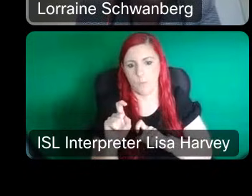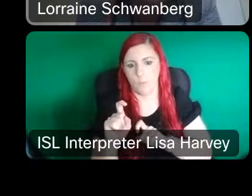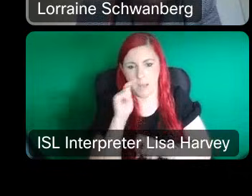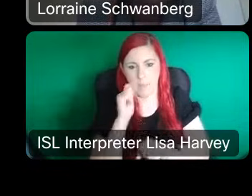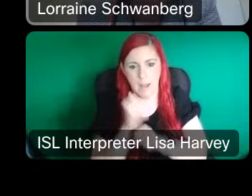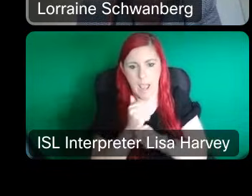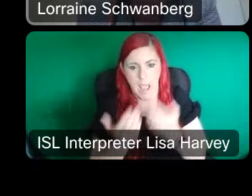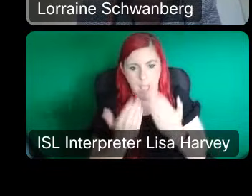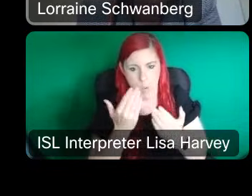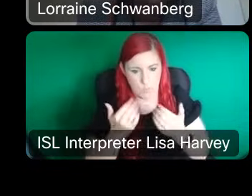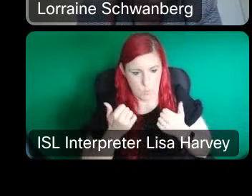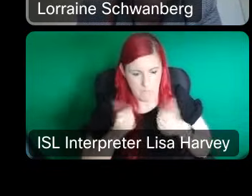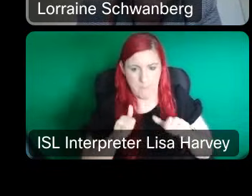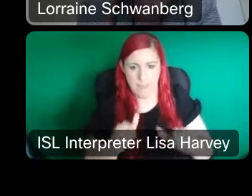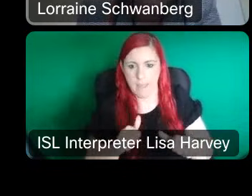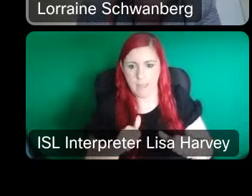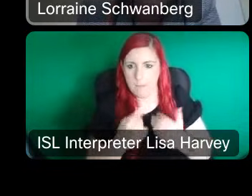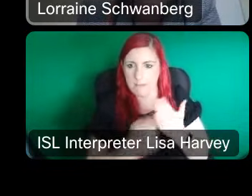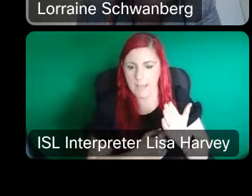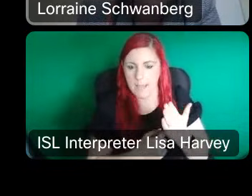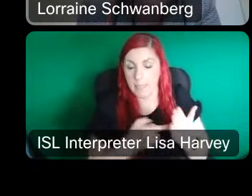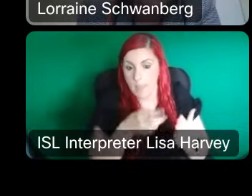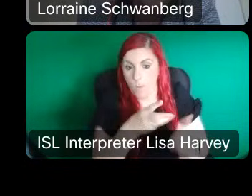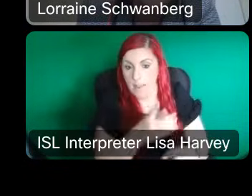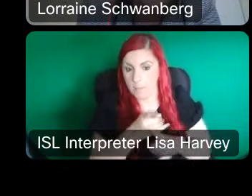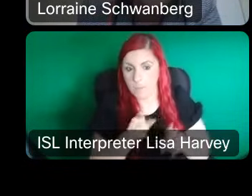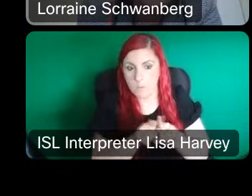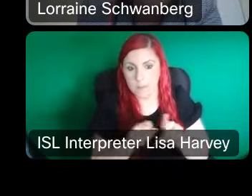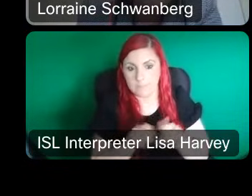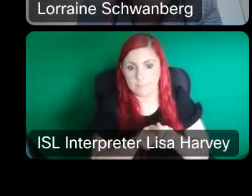policy. So that checklist is available for you.